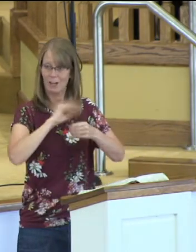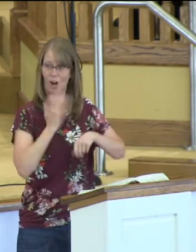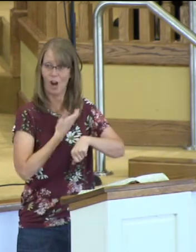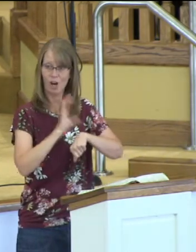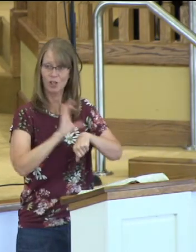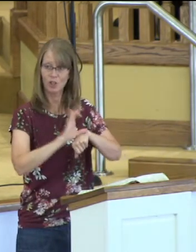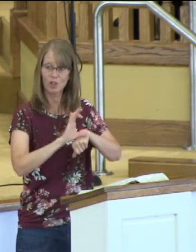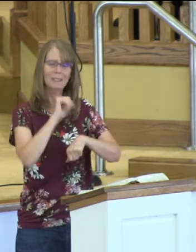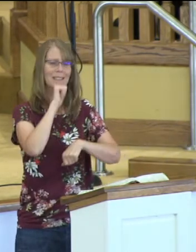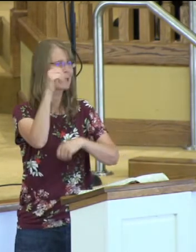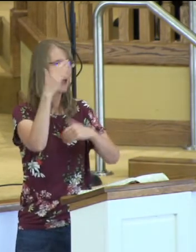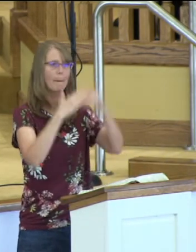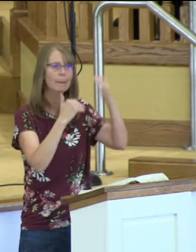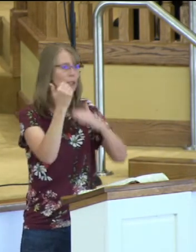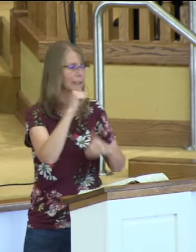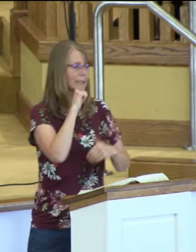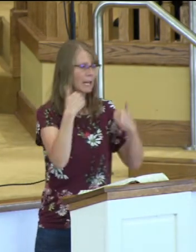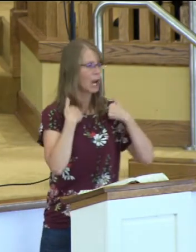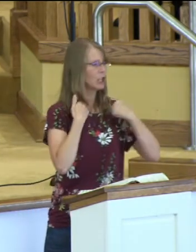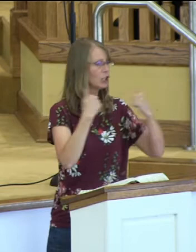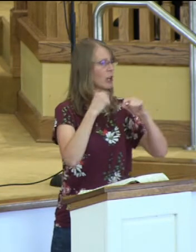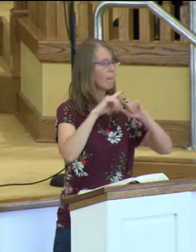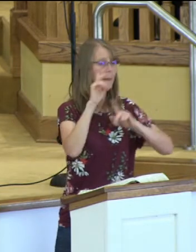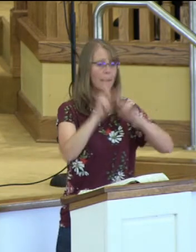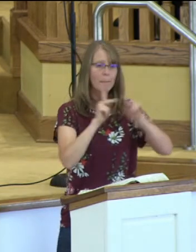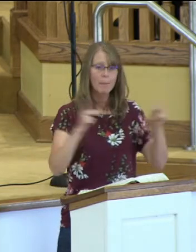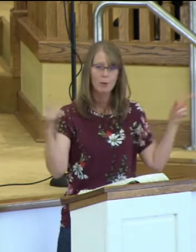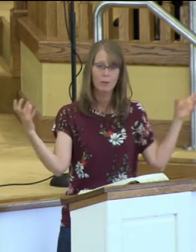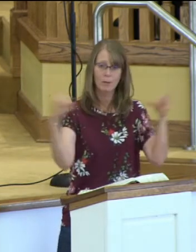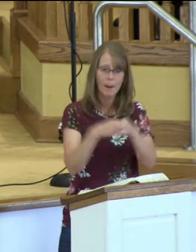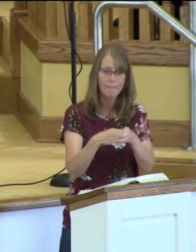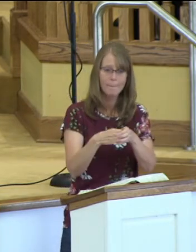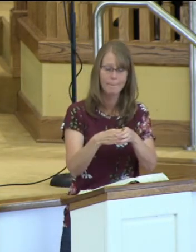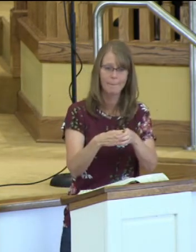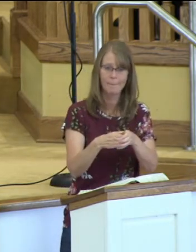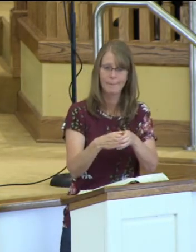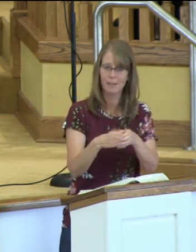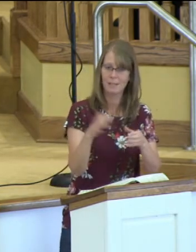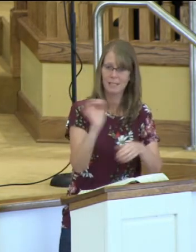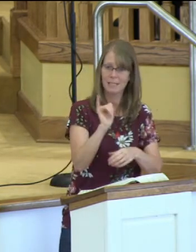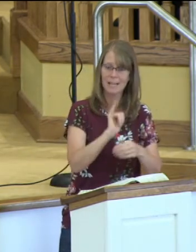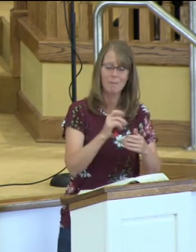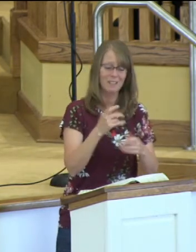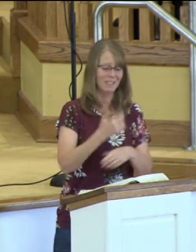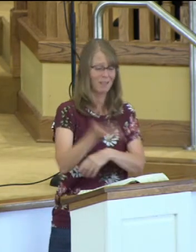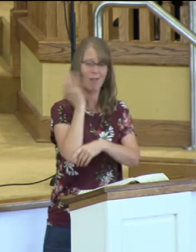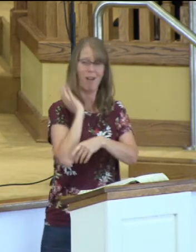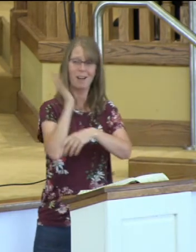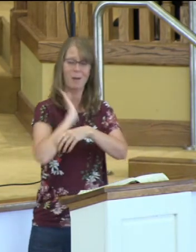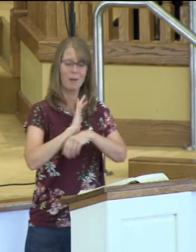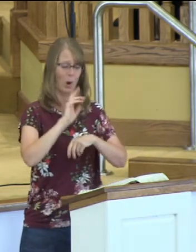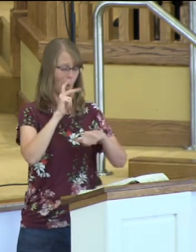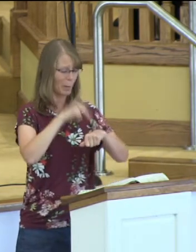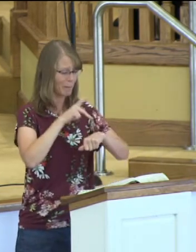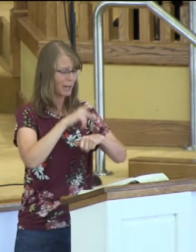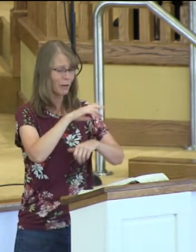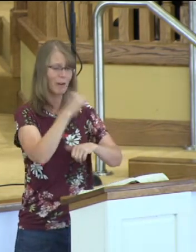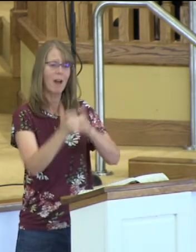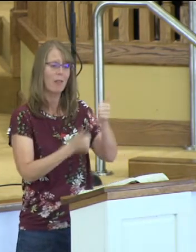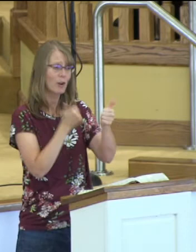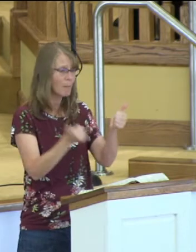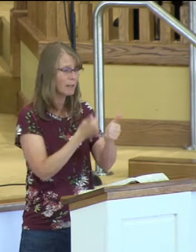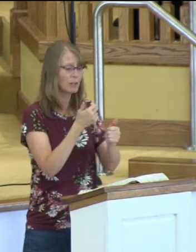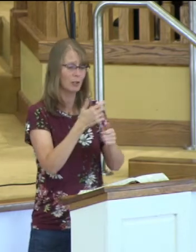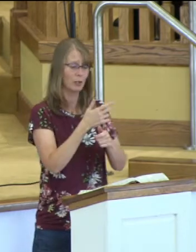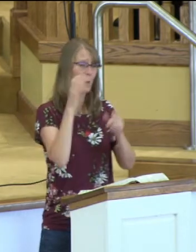not the building or it's the gym. Hey, it's the people that is gathered within here. Just as it was all these days ago when Peter and the apostles were